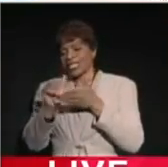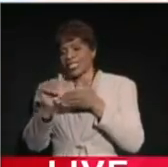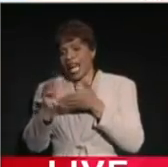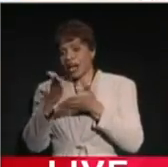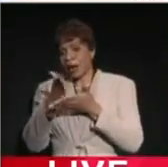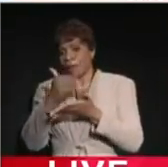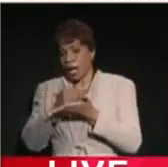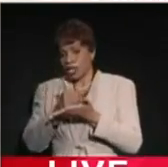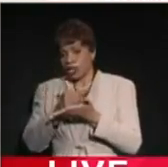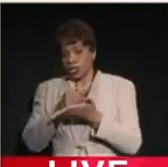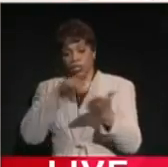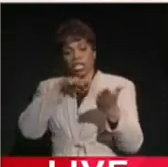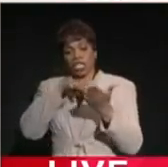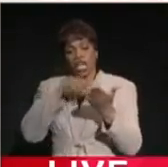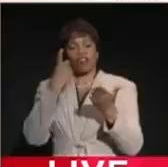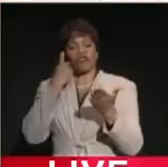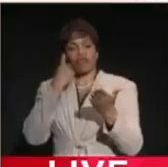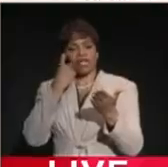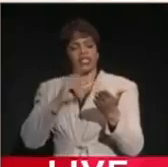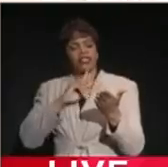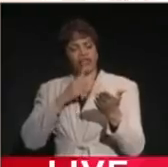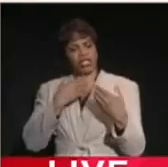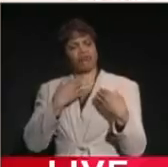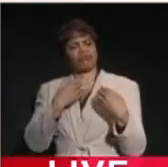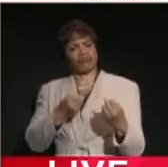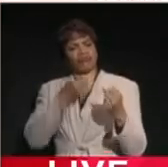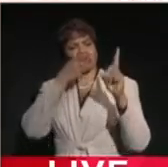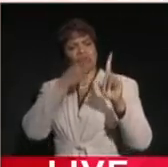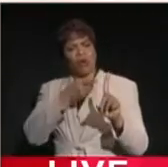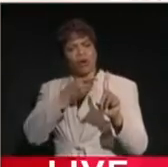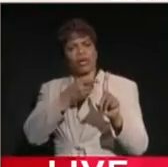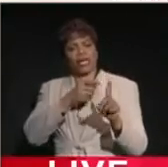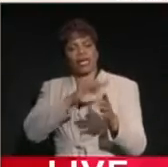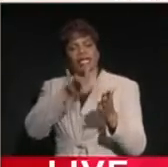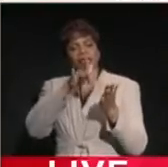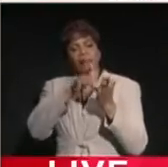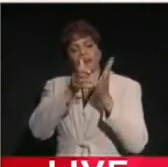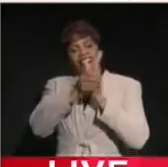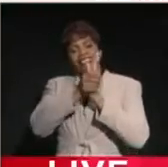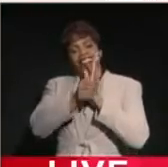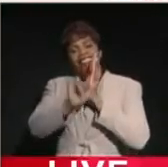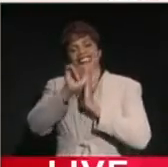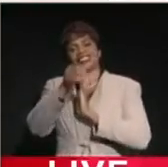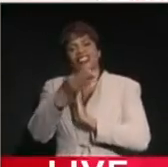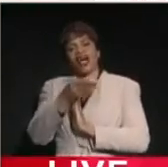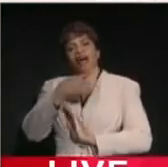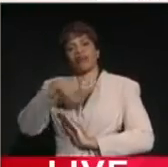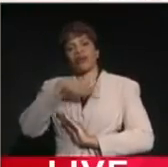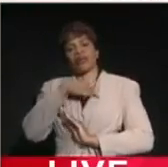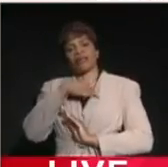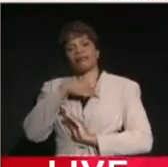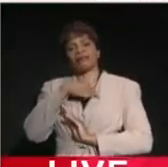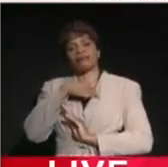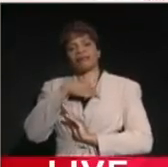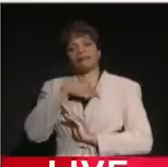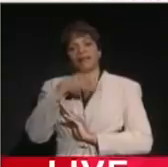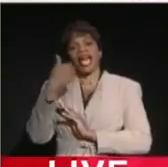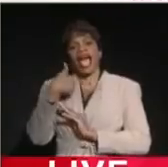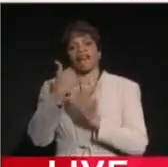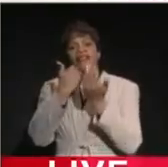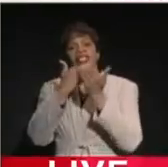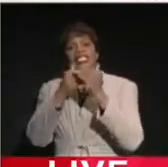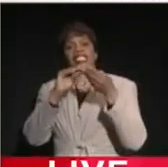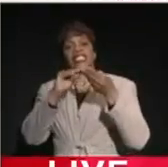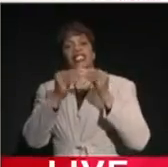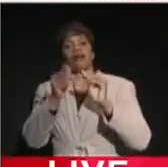that makes the compelling point that's the middle skill job that we're going to be the least, we're going to have the least numbers